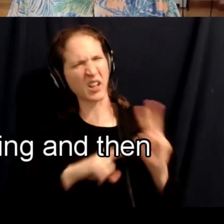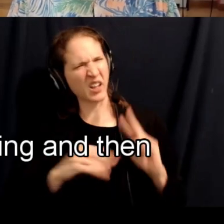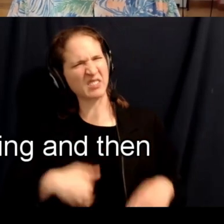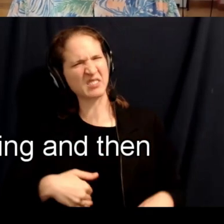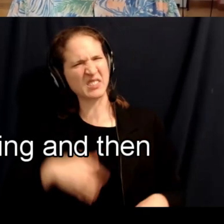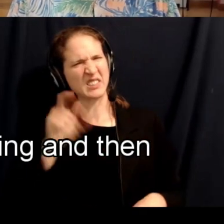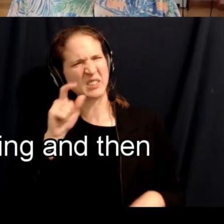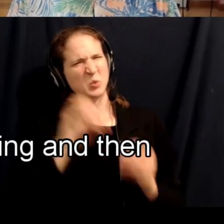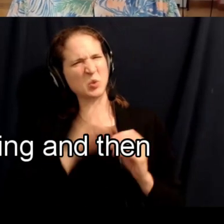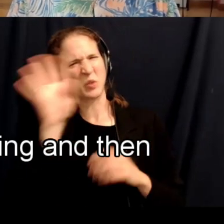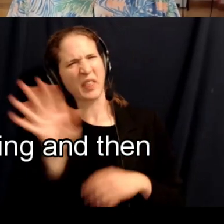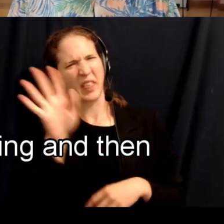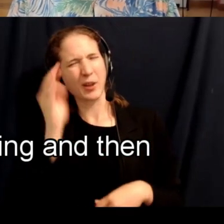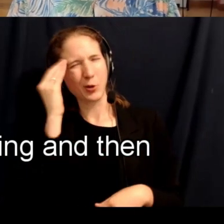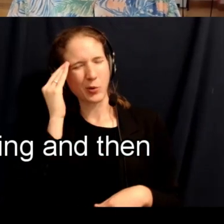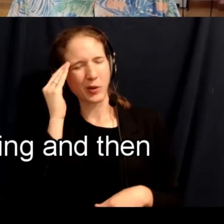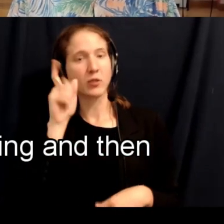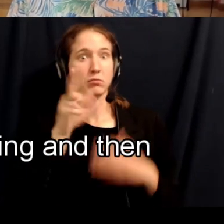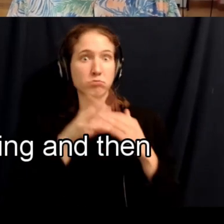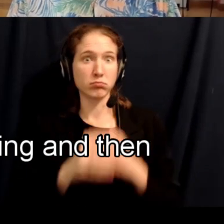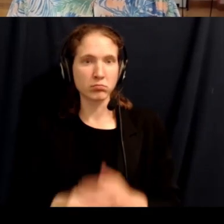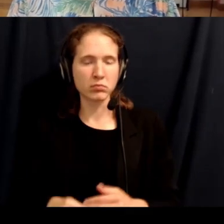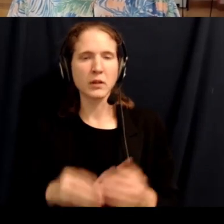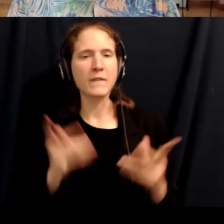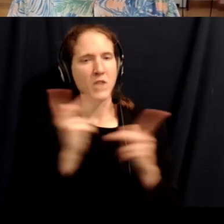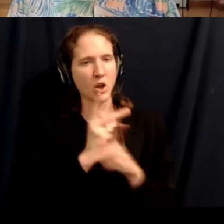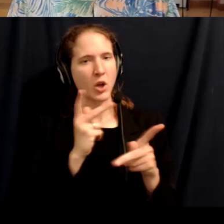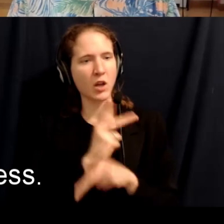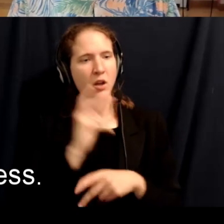keep, evaluating something and then, figuring it out.